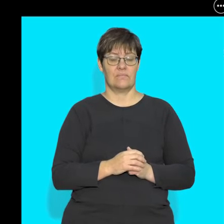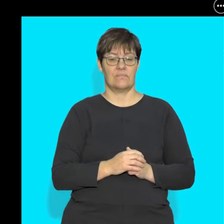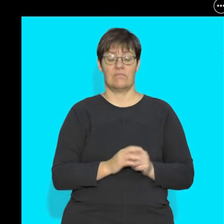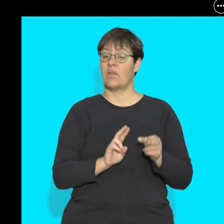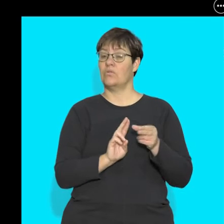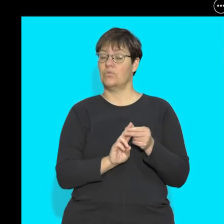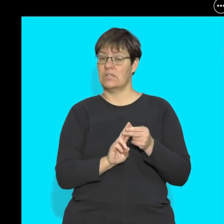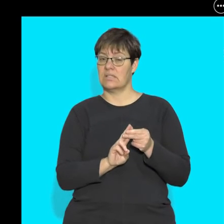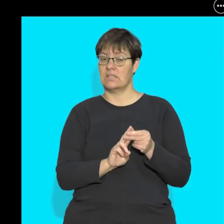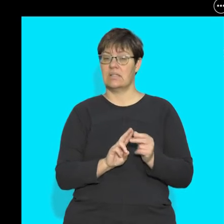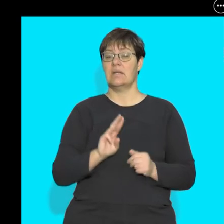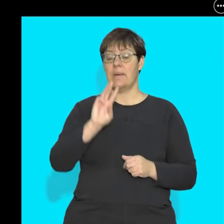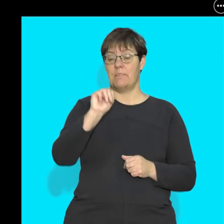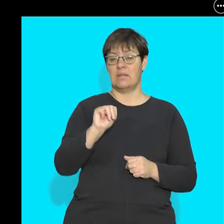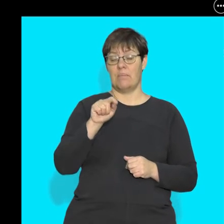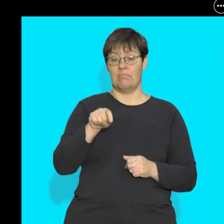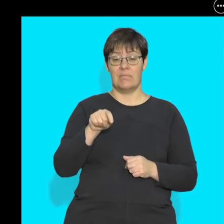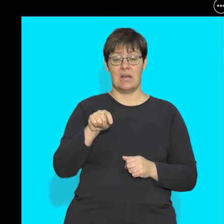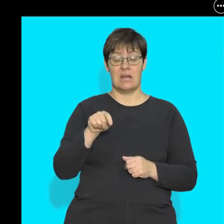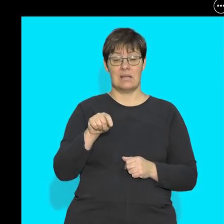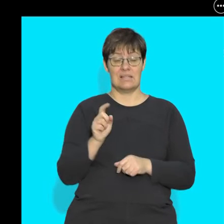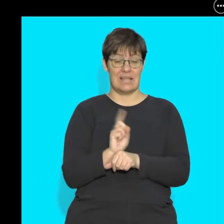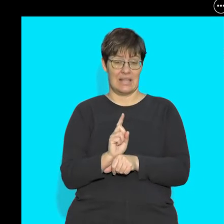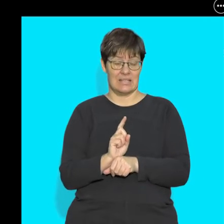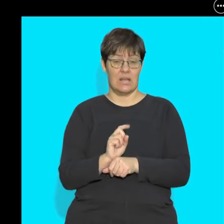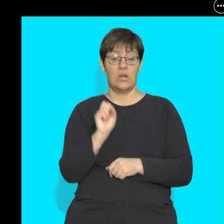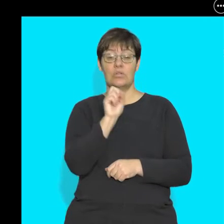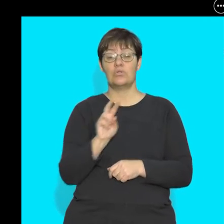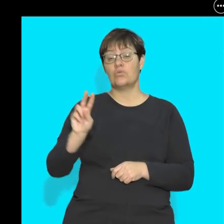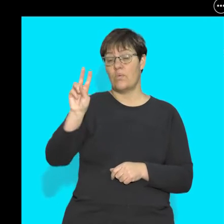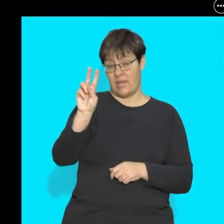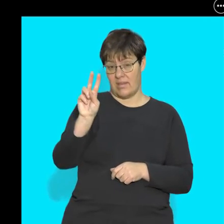The units, meters per second squared.